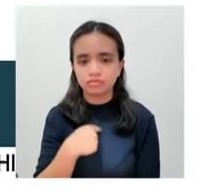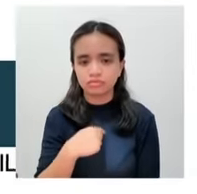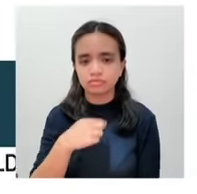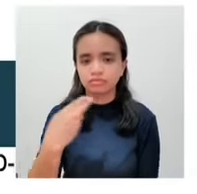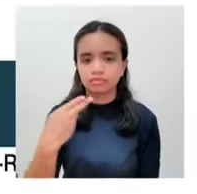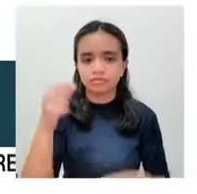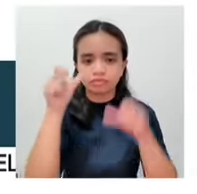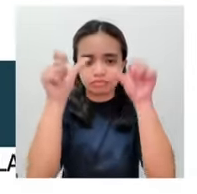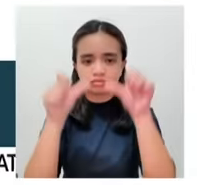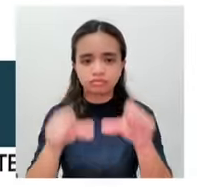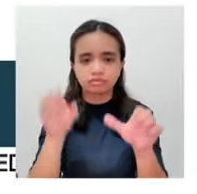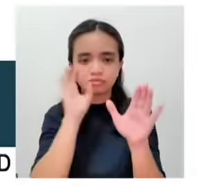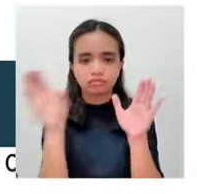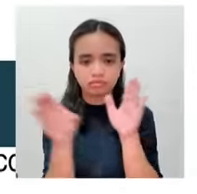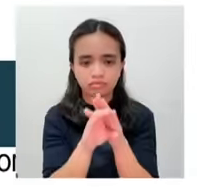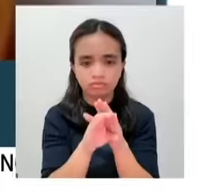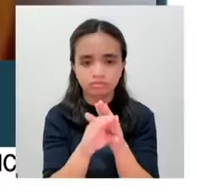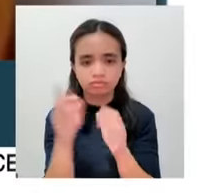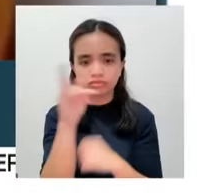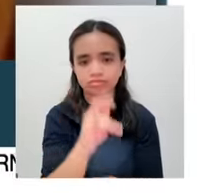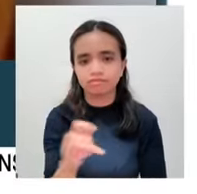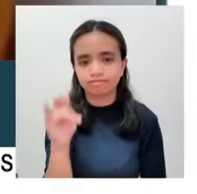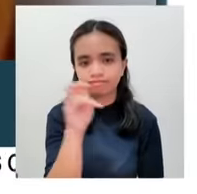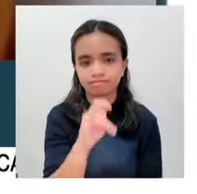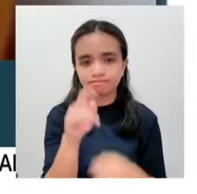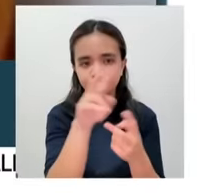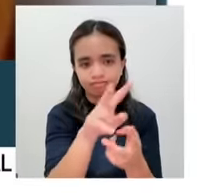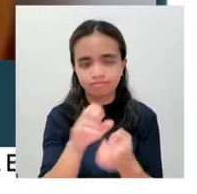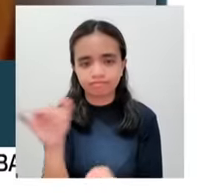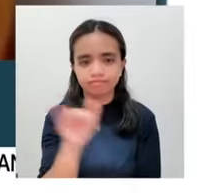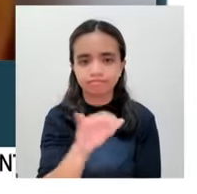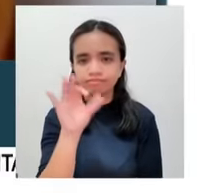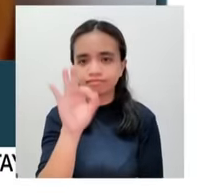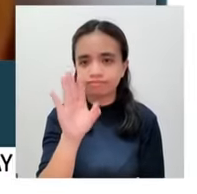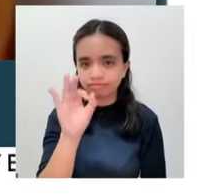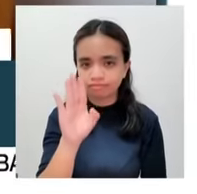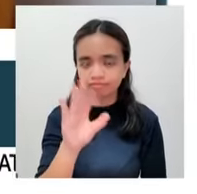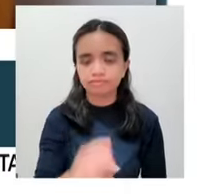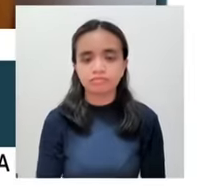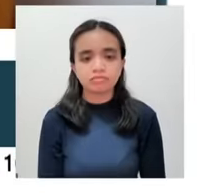pictures that I got on YouTube, on Facebook. And